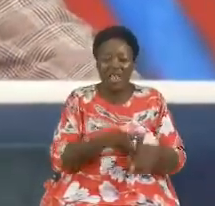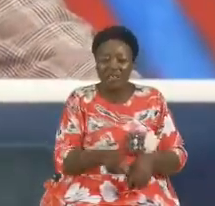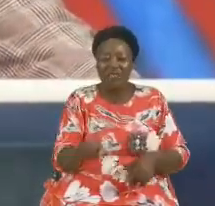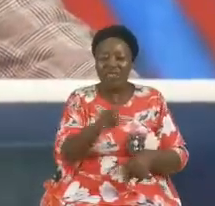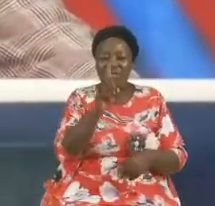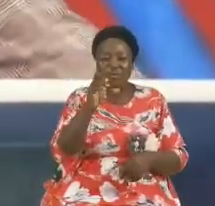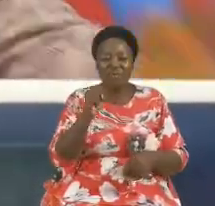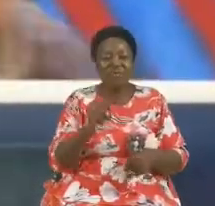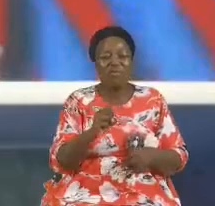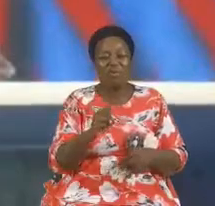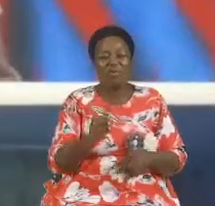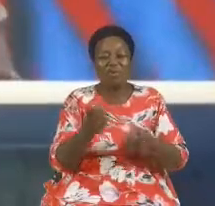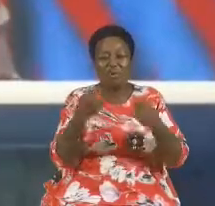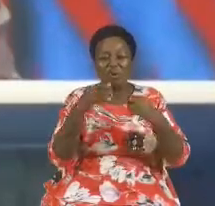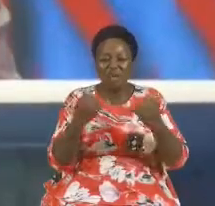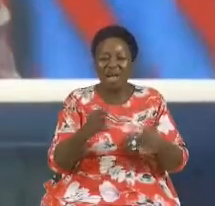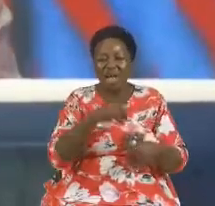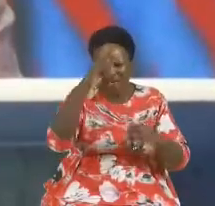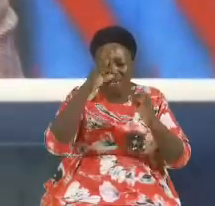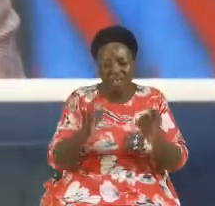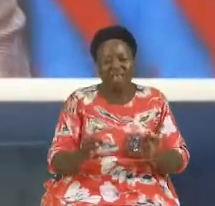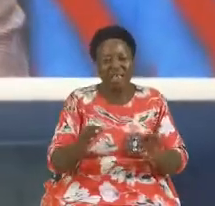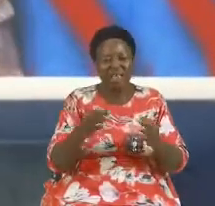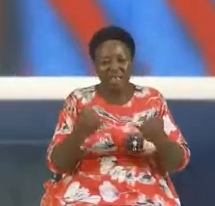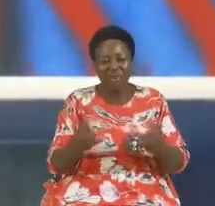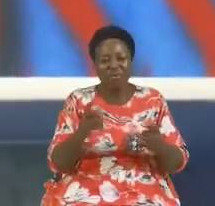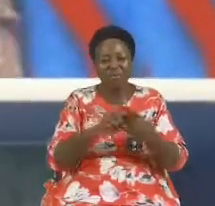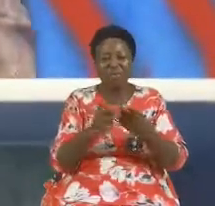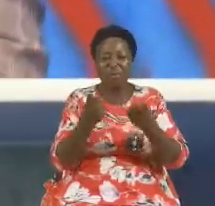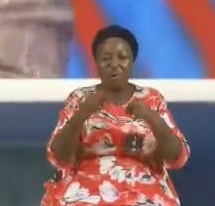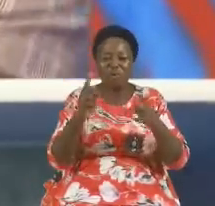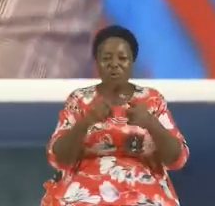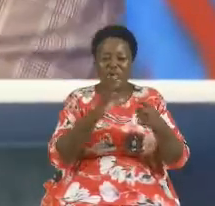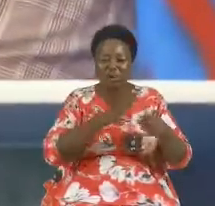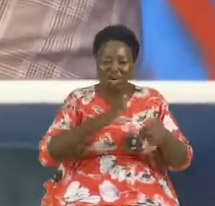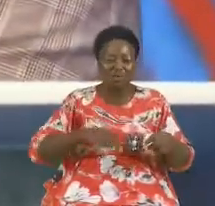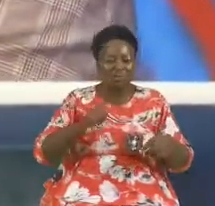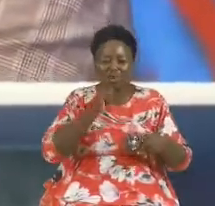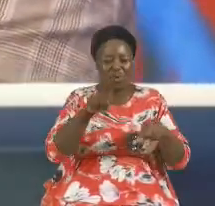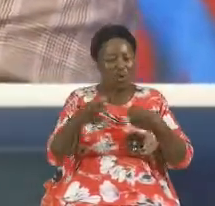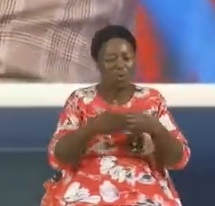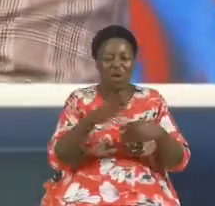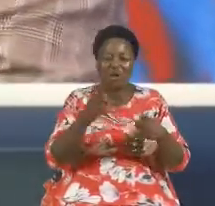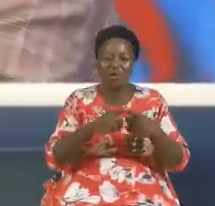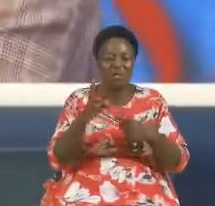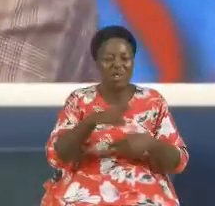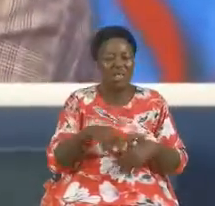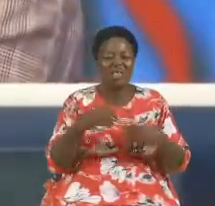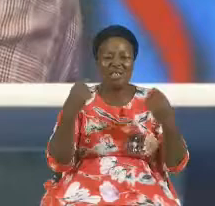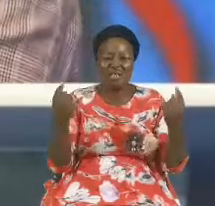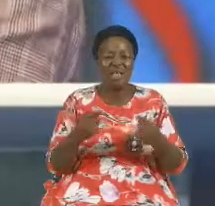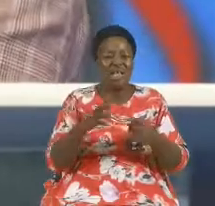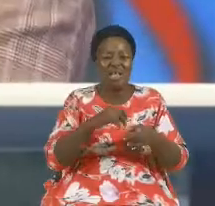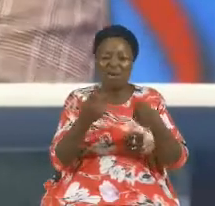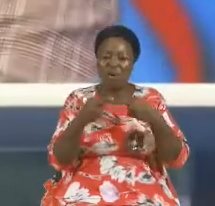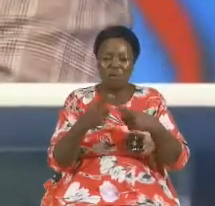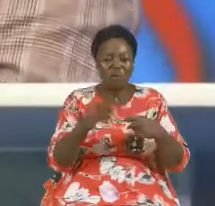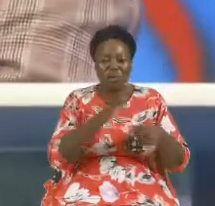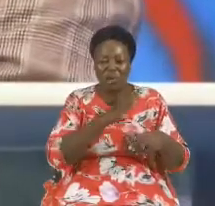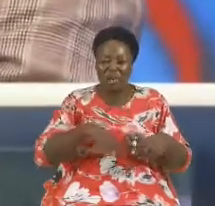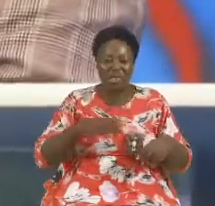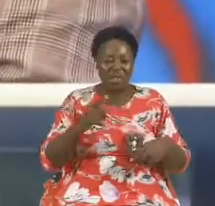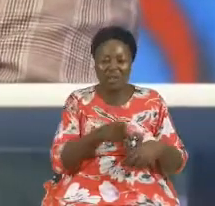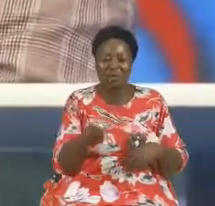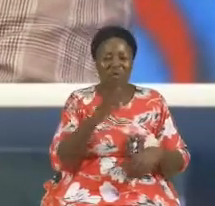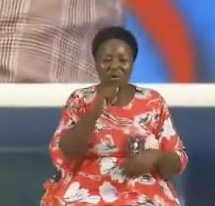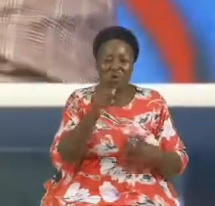for everyone. And now as these ones come and they make up their mind, they come to Christ, they'll not go